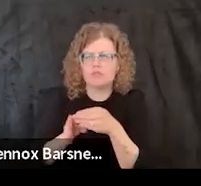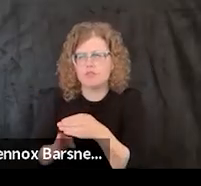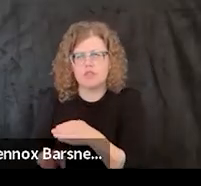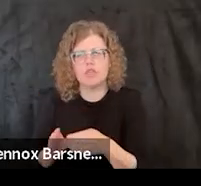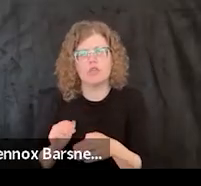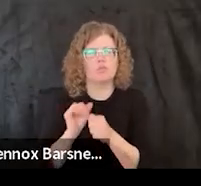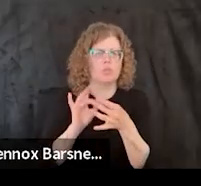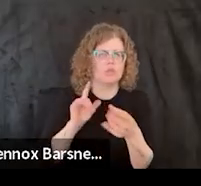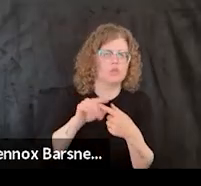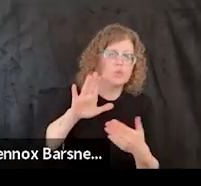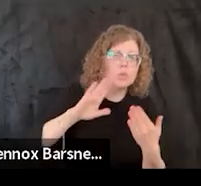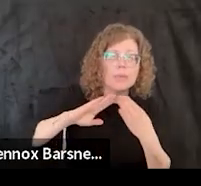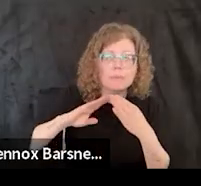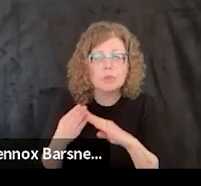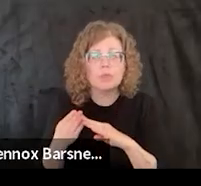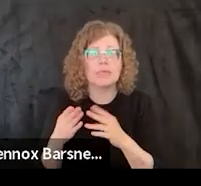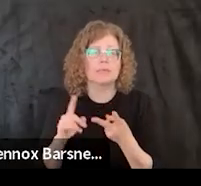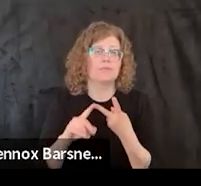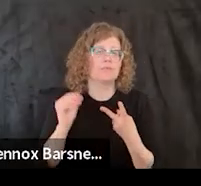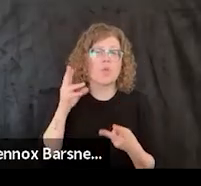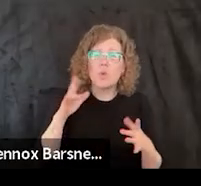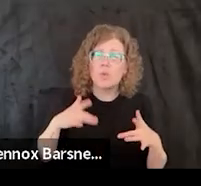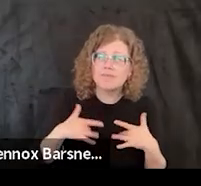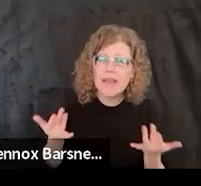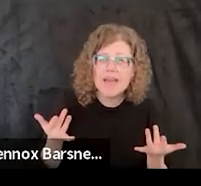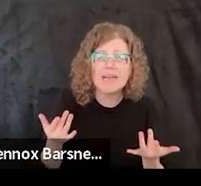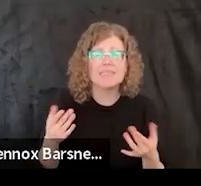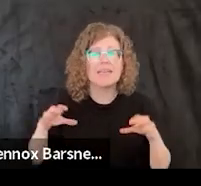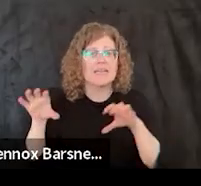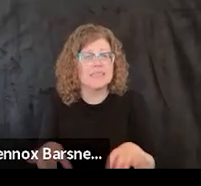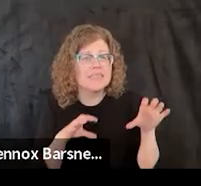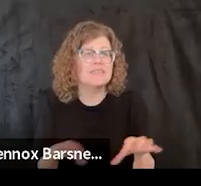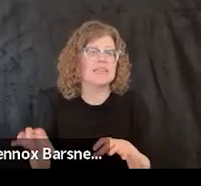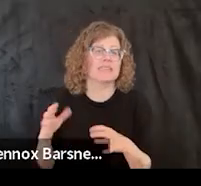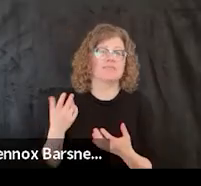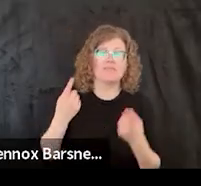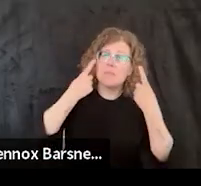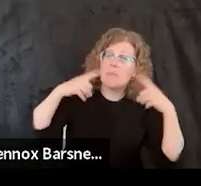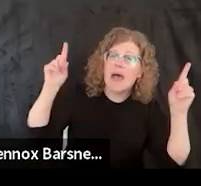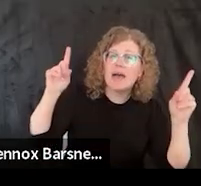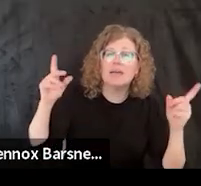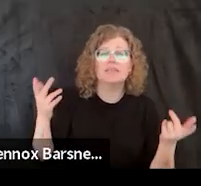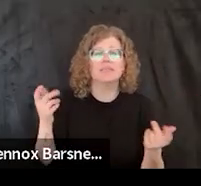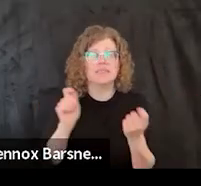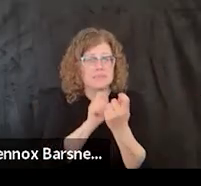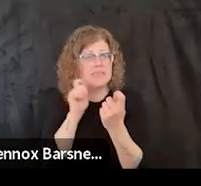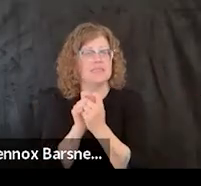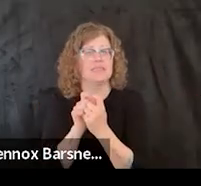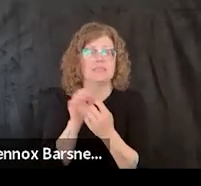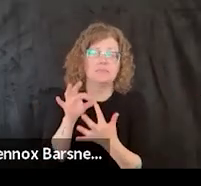community-related tasks, events, activities, milestones, deadlines, or process